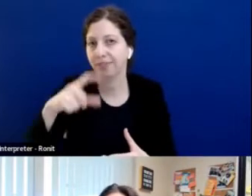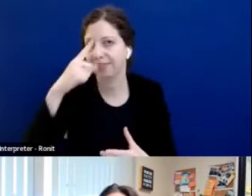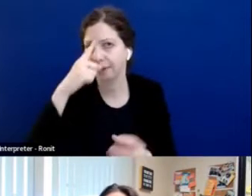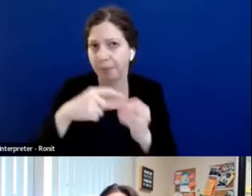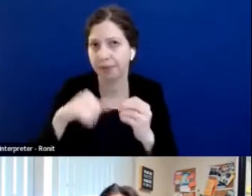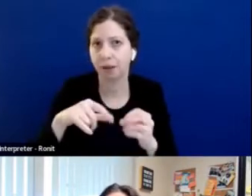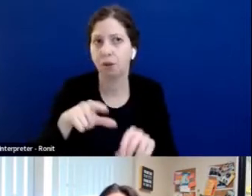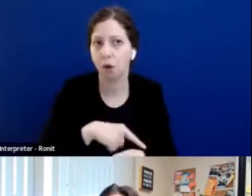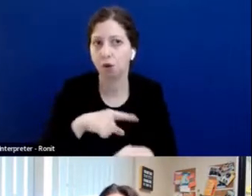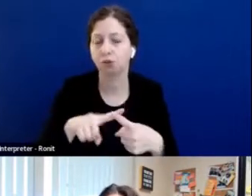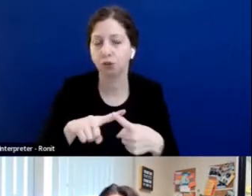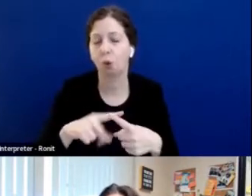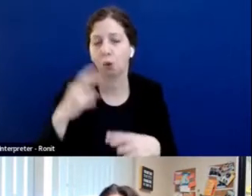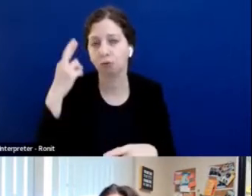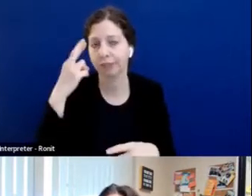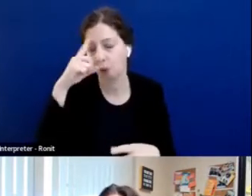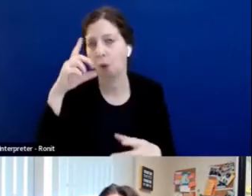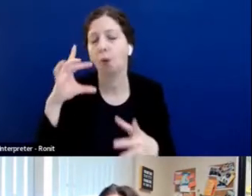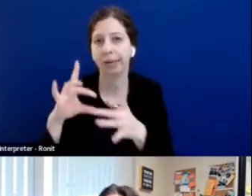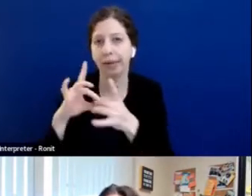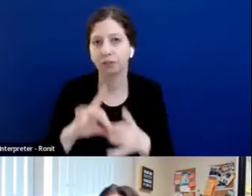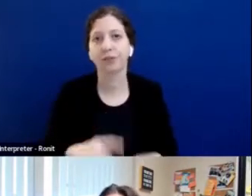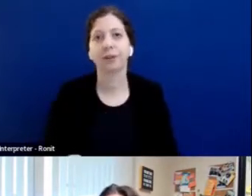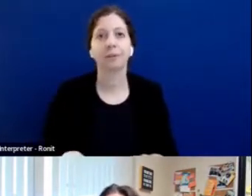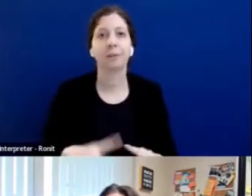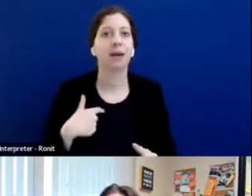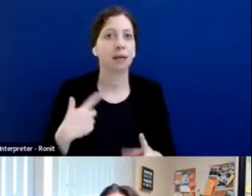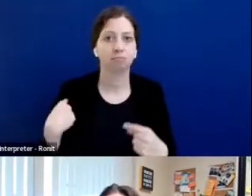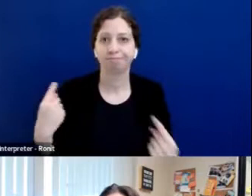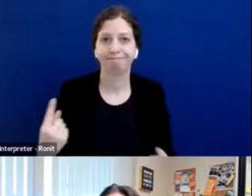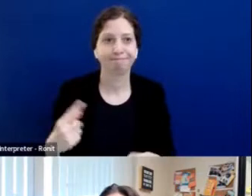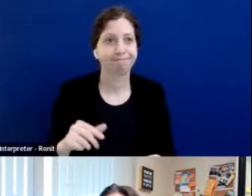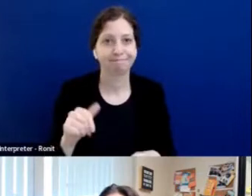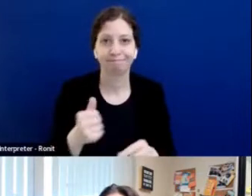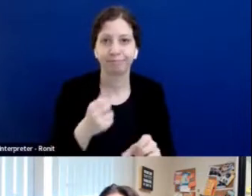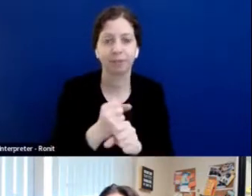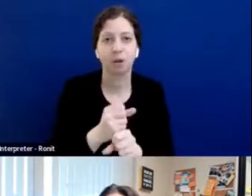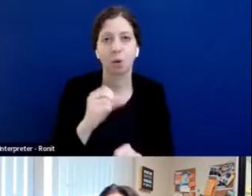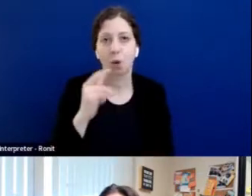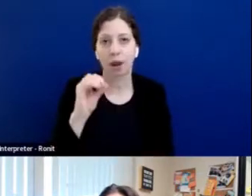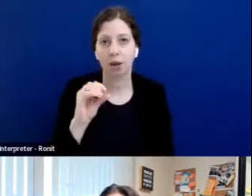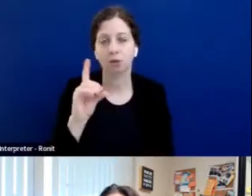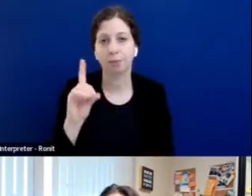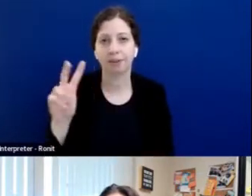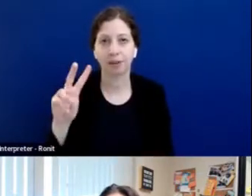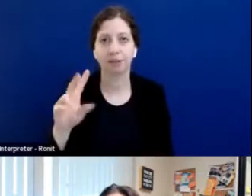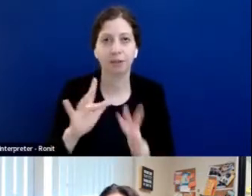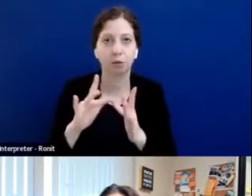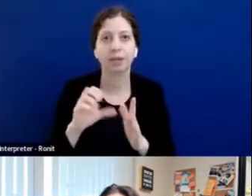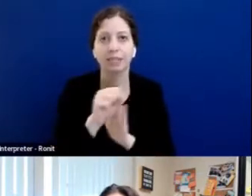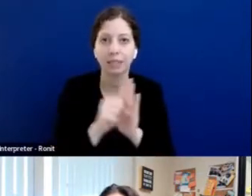the connection to make sense. But, I spent a decade at the Ohio Domestic Violence Network, the statewide